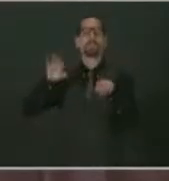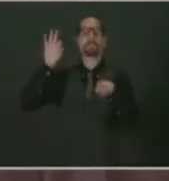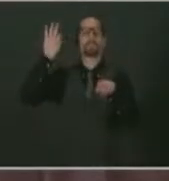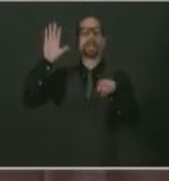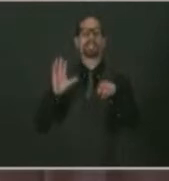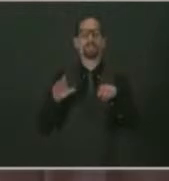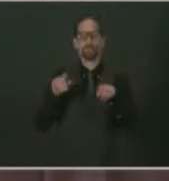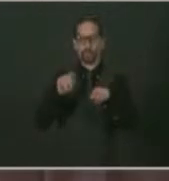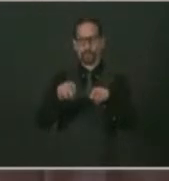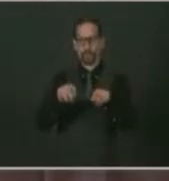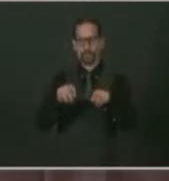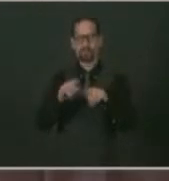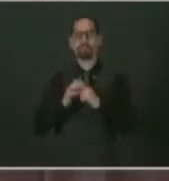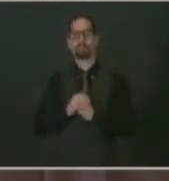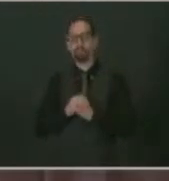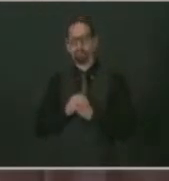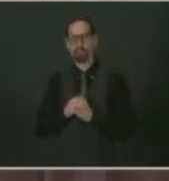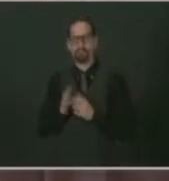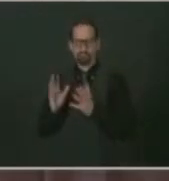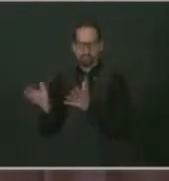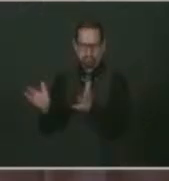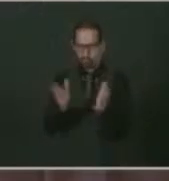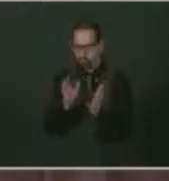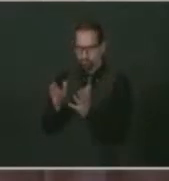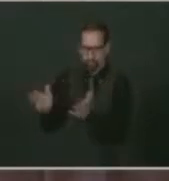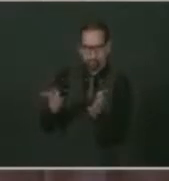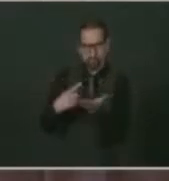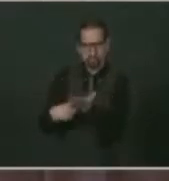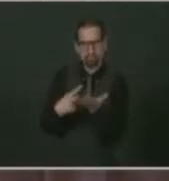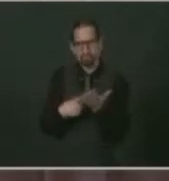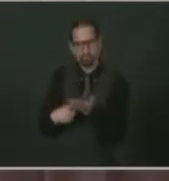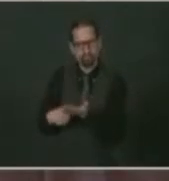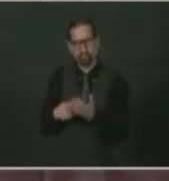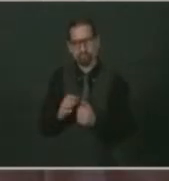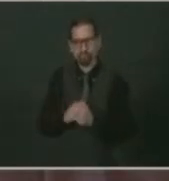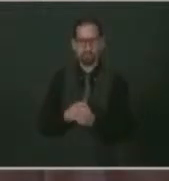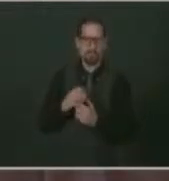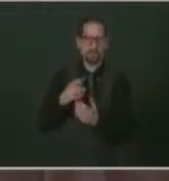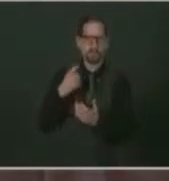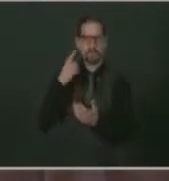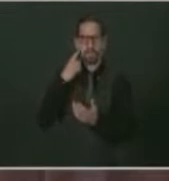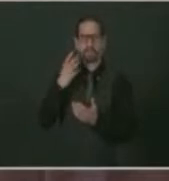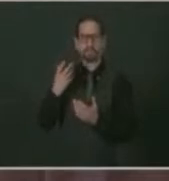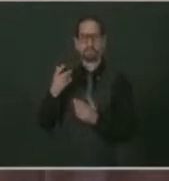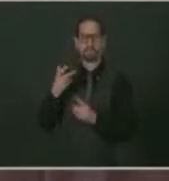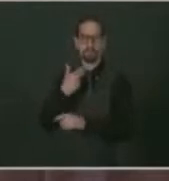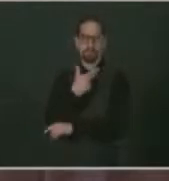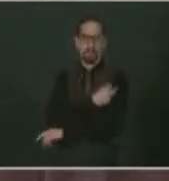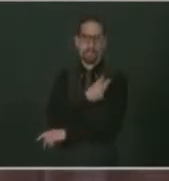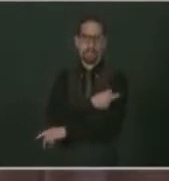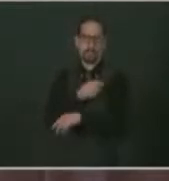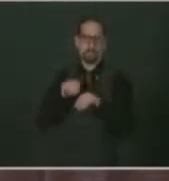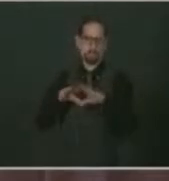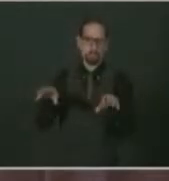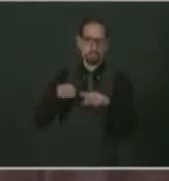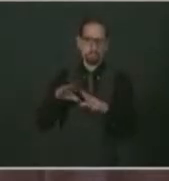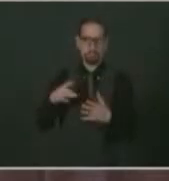that that communities thought that their vaccine was potentially going to cost them if Blue Cross or any of our